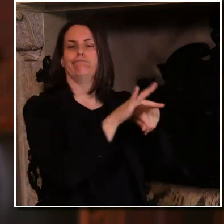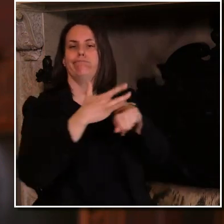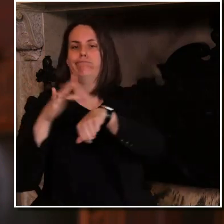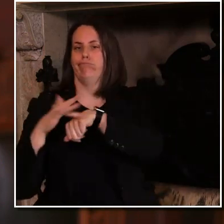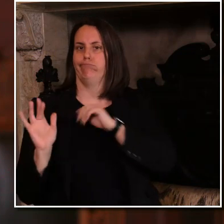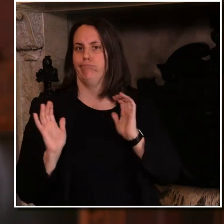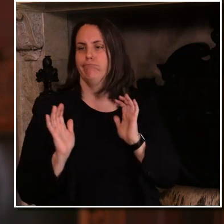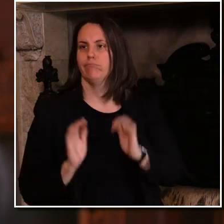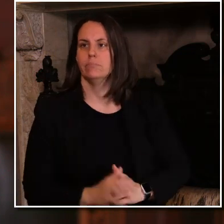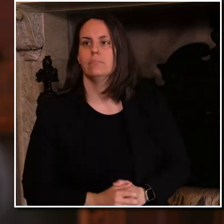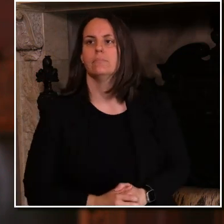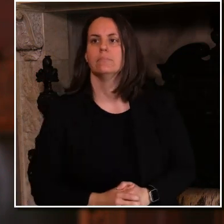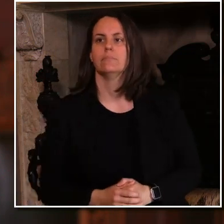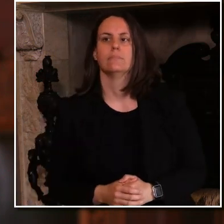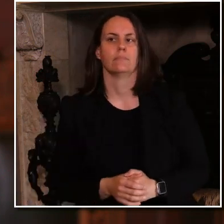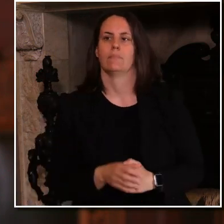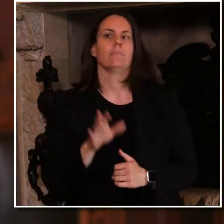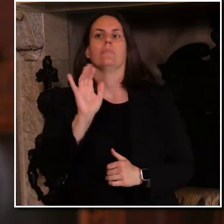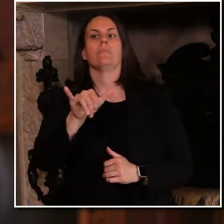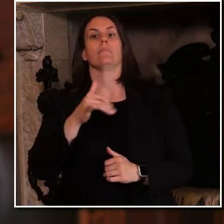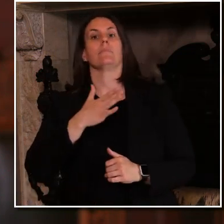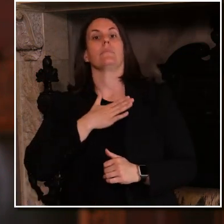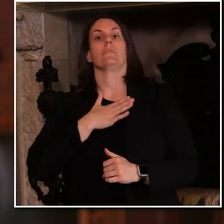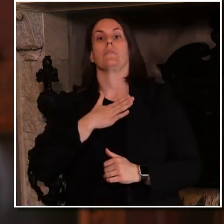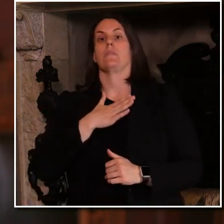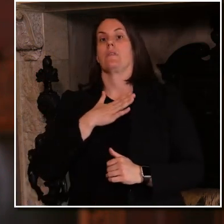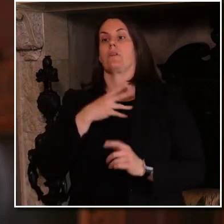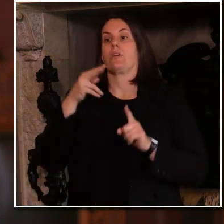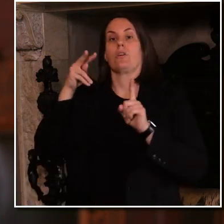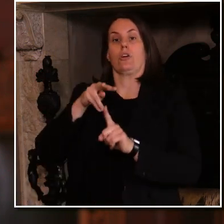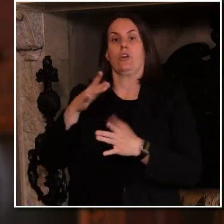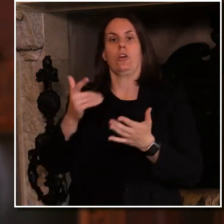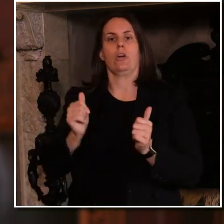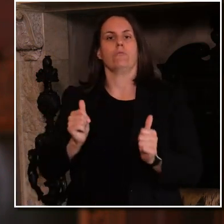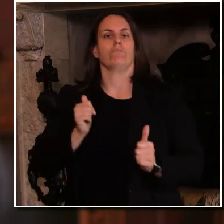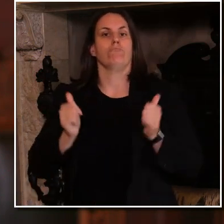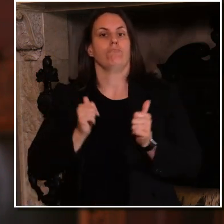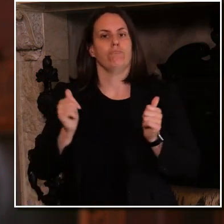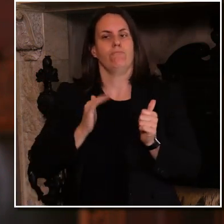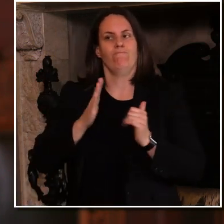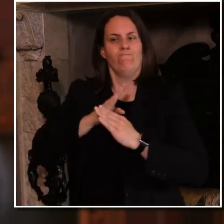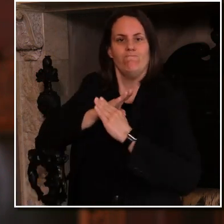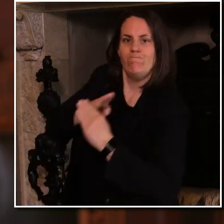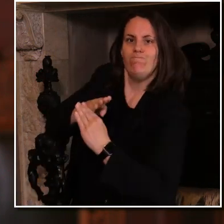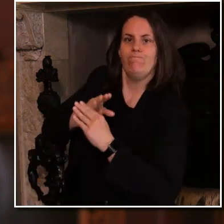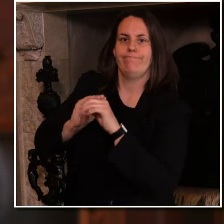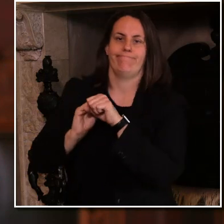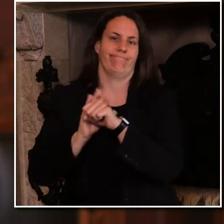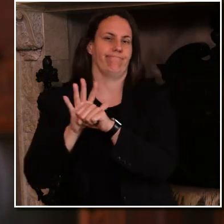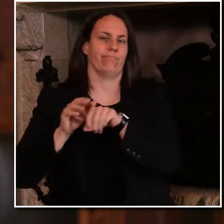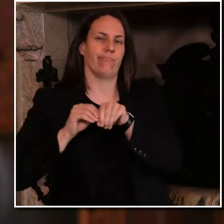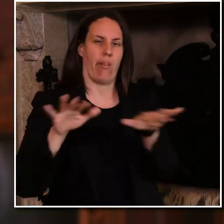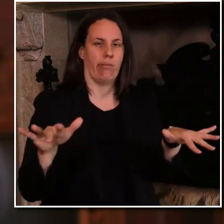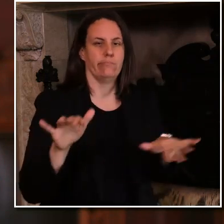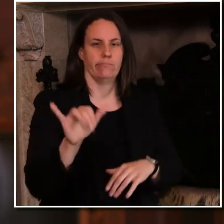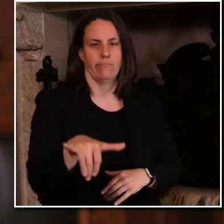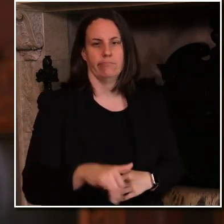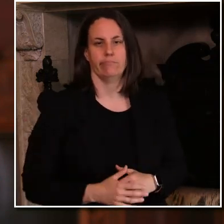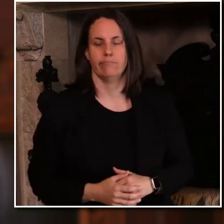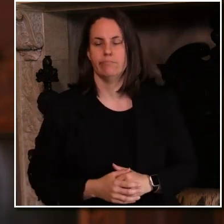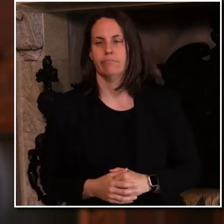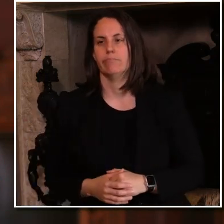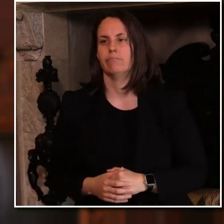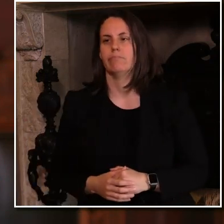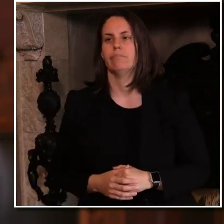hand-to-hand combat on the ground to stop the spread of this disease on an ongoing basis when we have more interaction